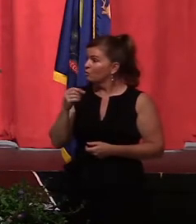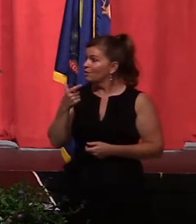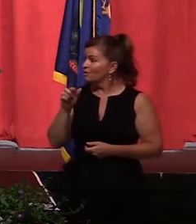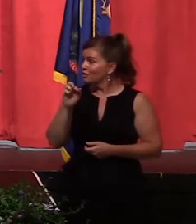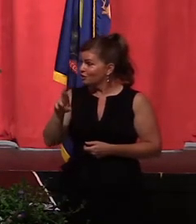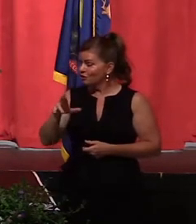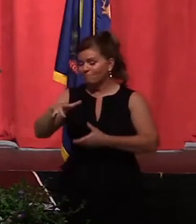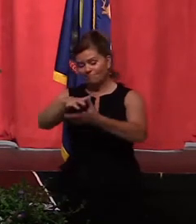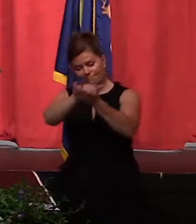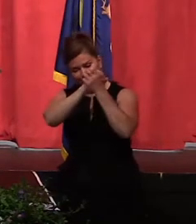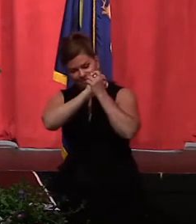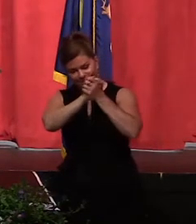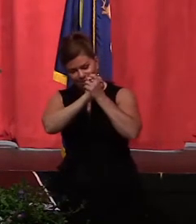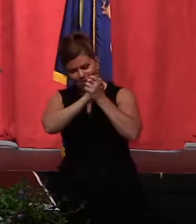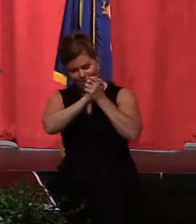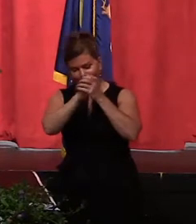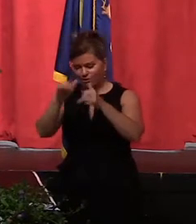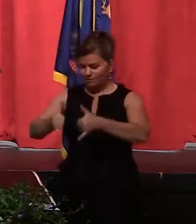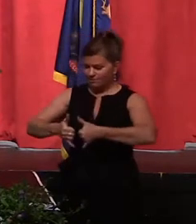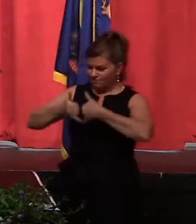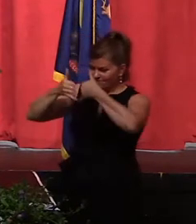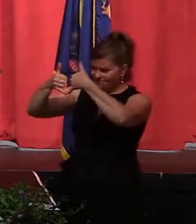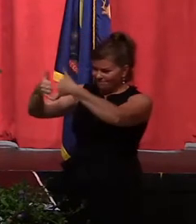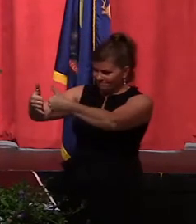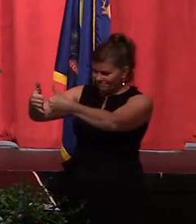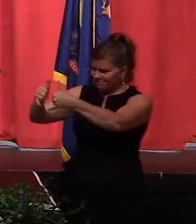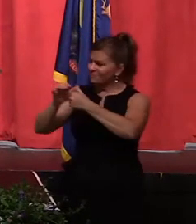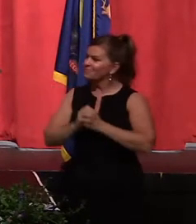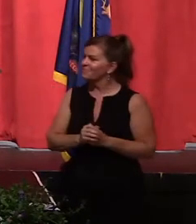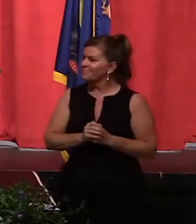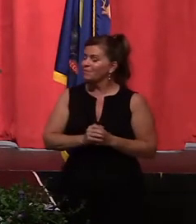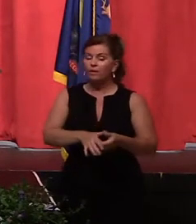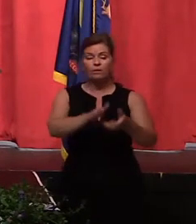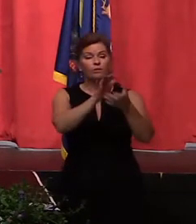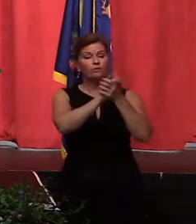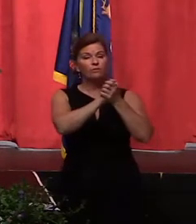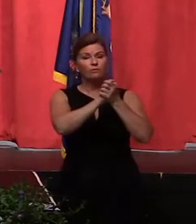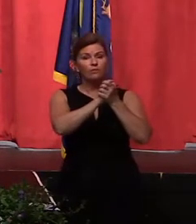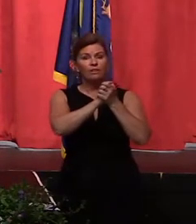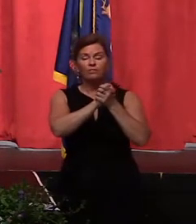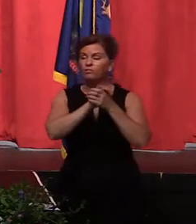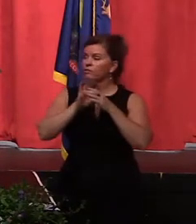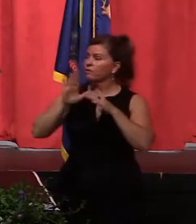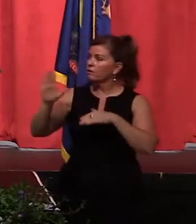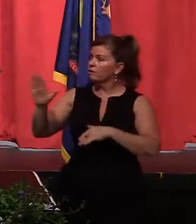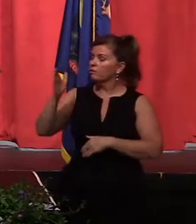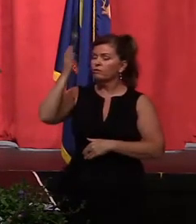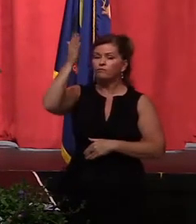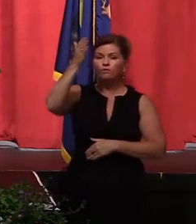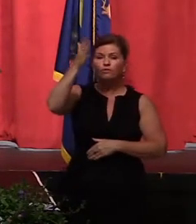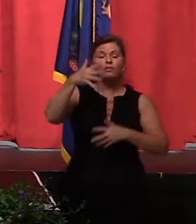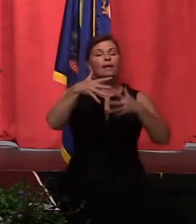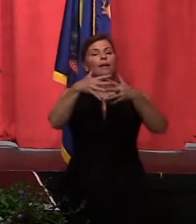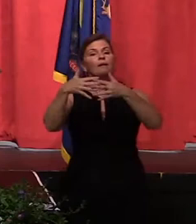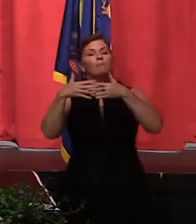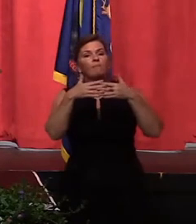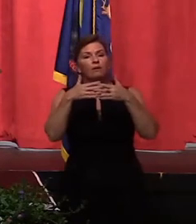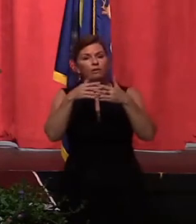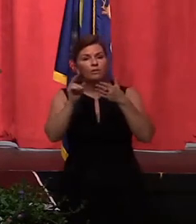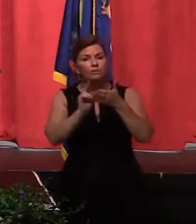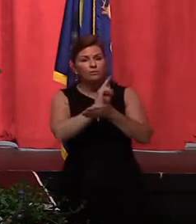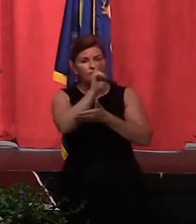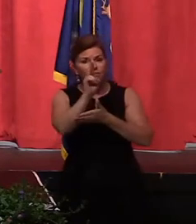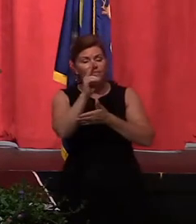congratulations on receiving the award. Congratulations on your future at American University,